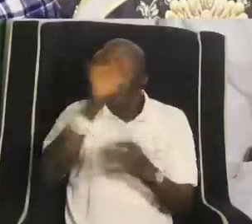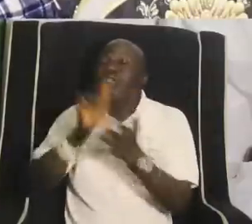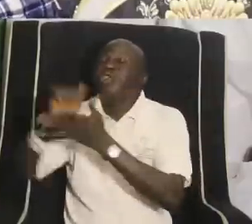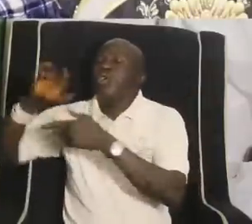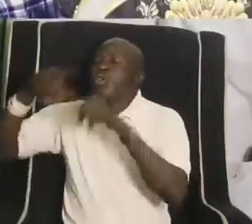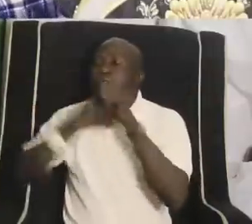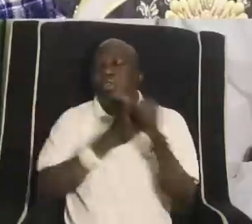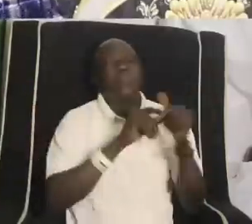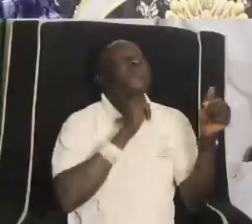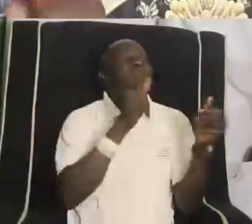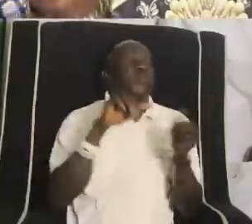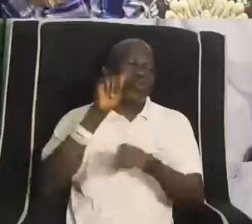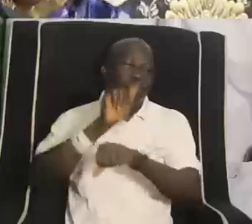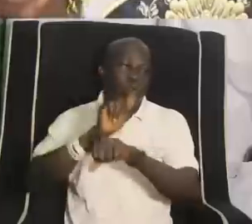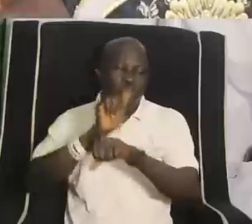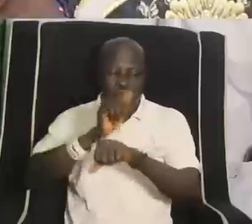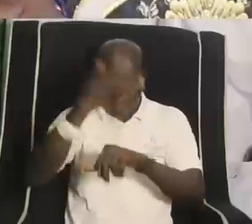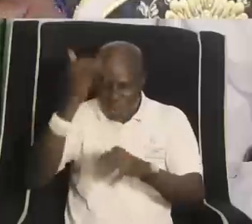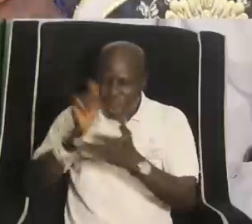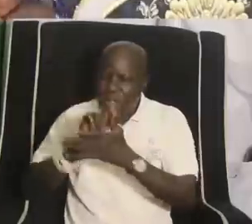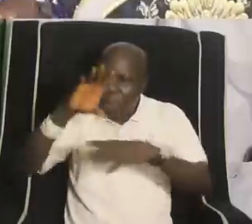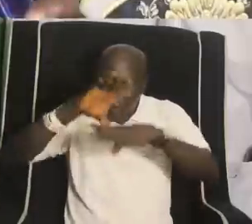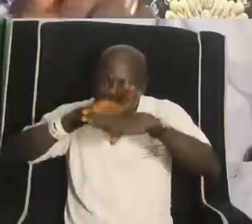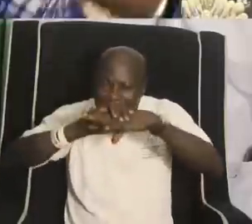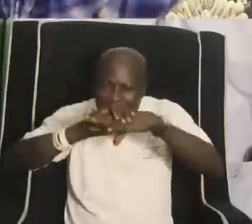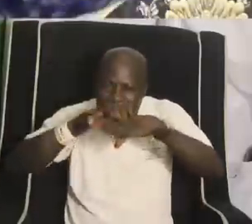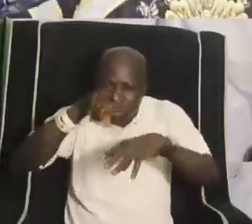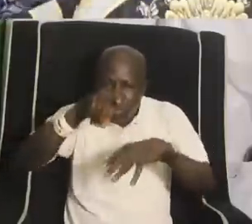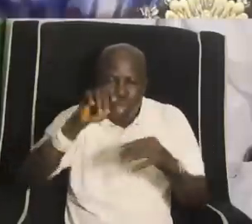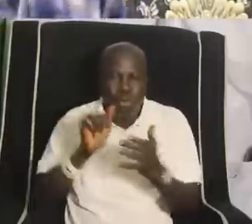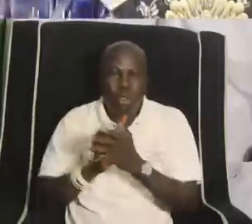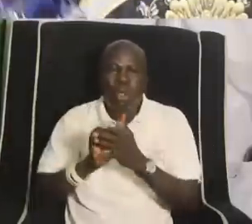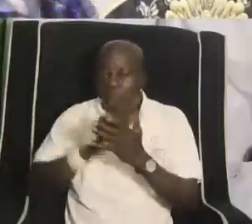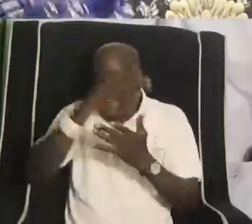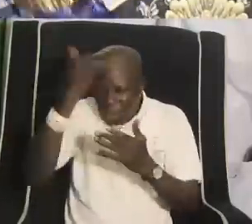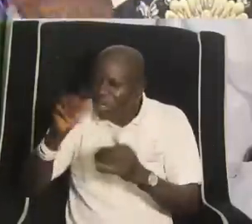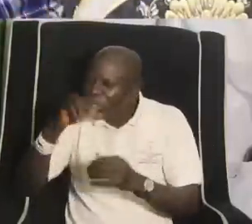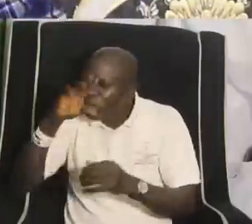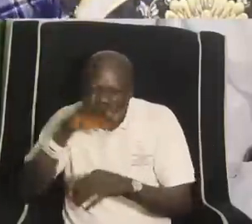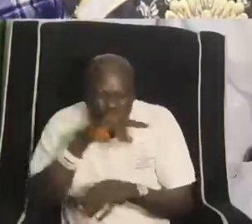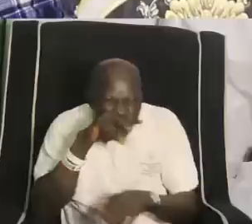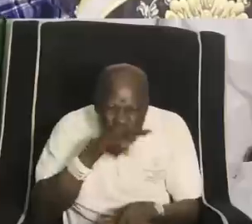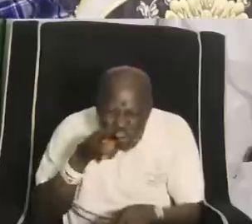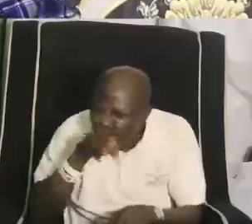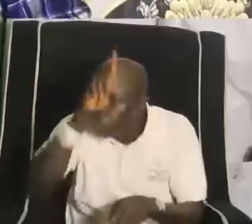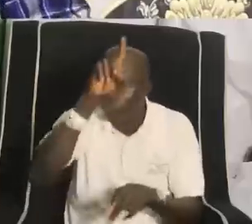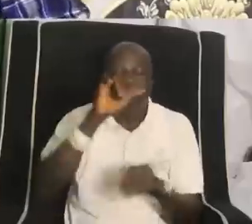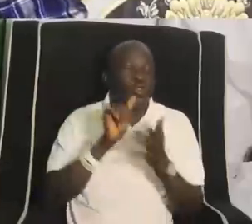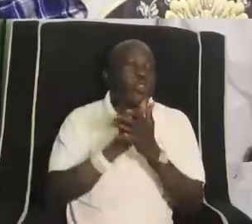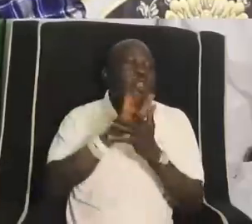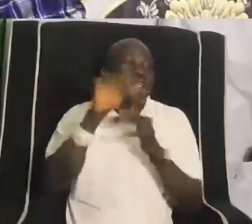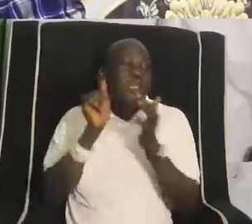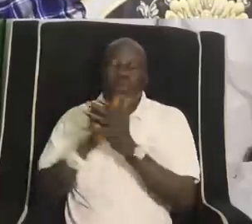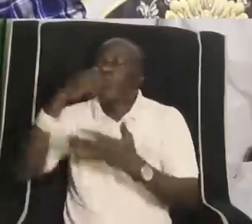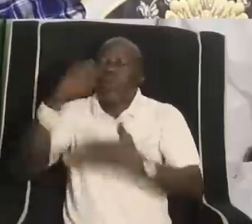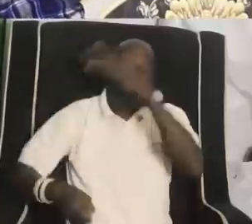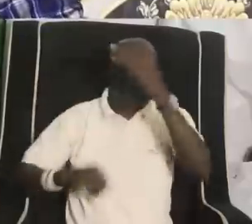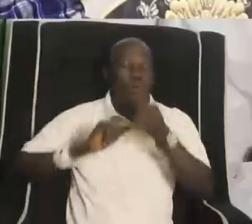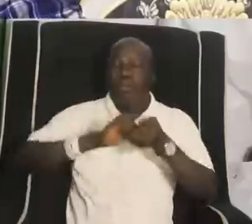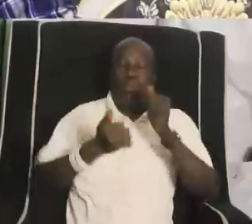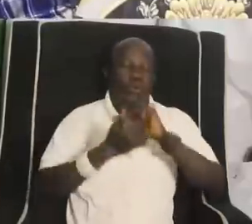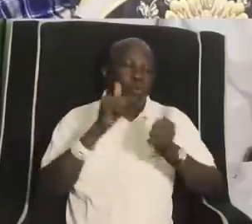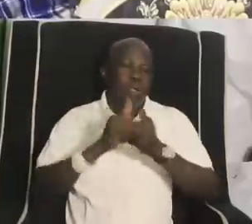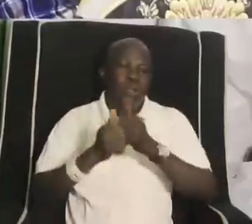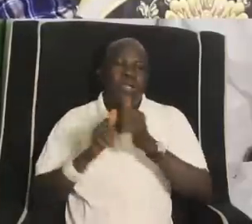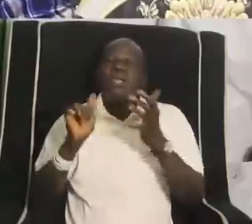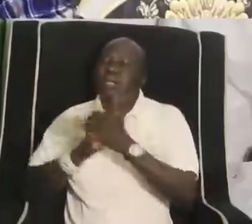se o. Running away will not work. Tori po ge eje. Because bite. Yen pe igbo orun e kan yen. That means just once. O ma cause wahala. Meeting will cause problem.